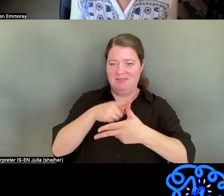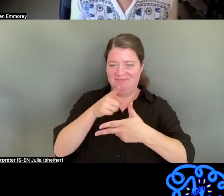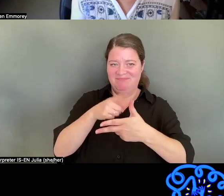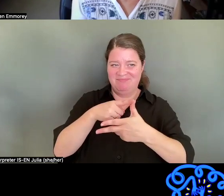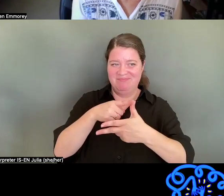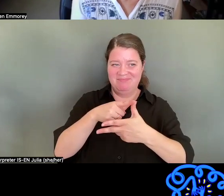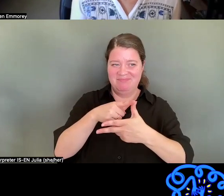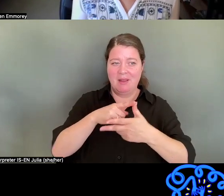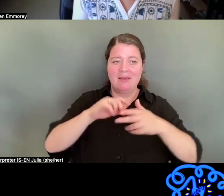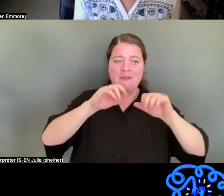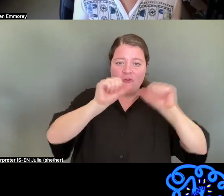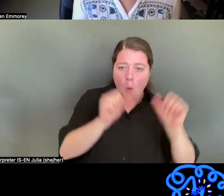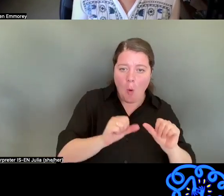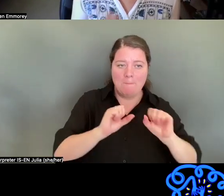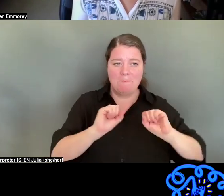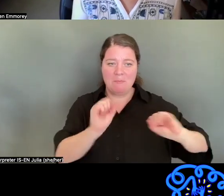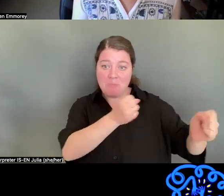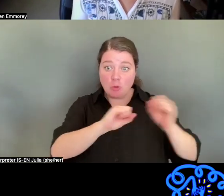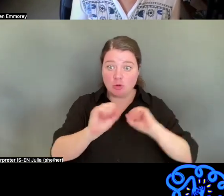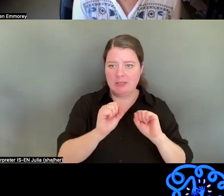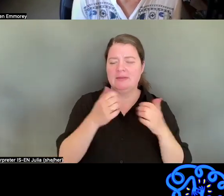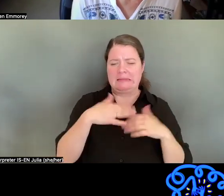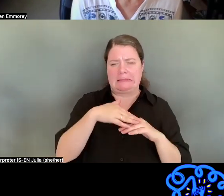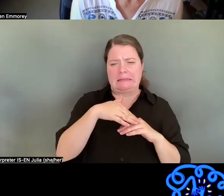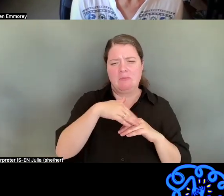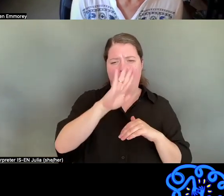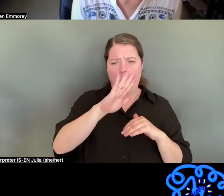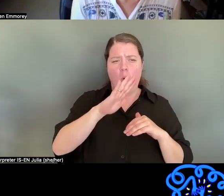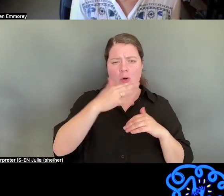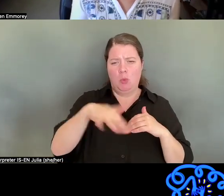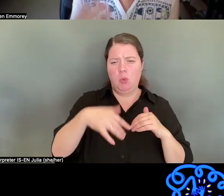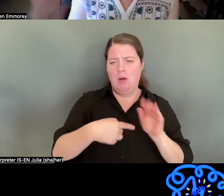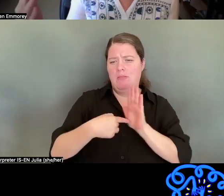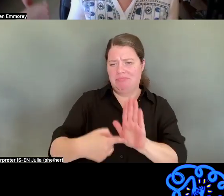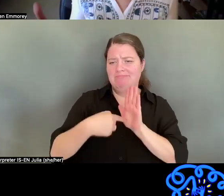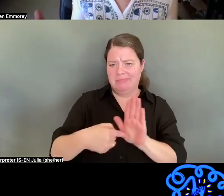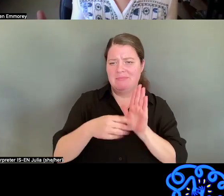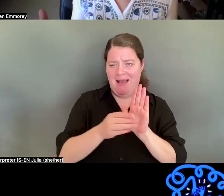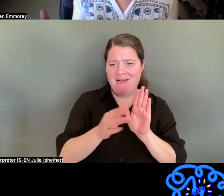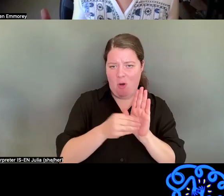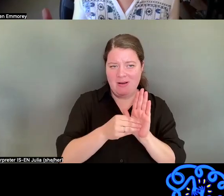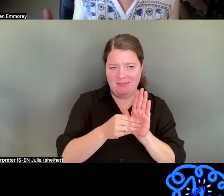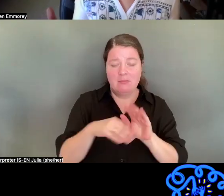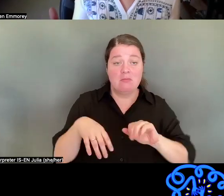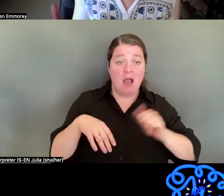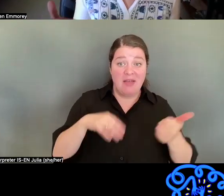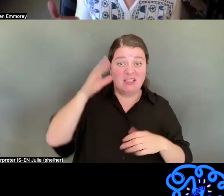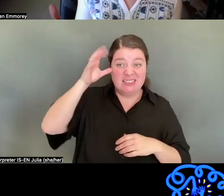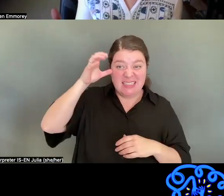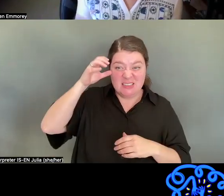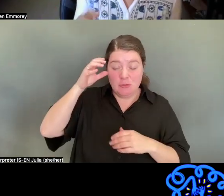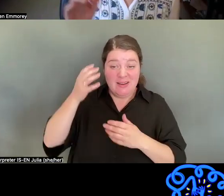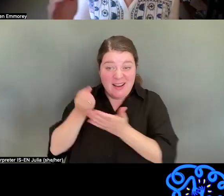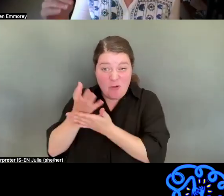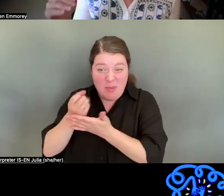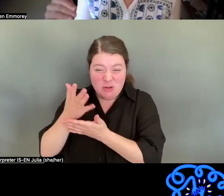visual motion semantic features were more likely to be depicted than other sensory information. It's not the case